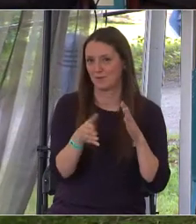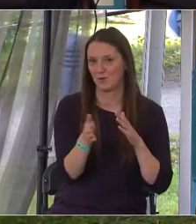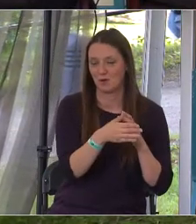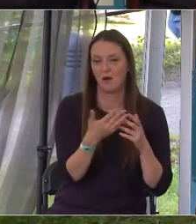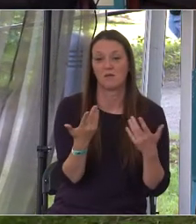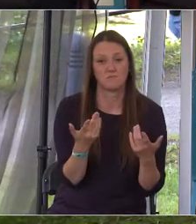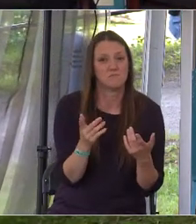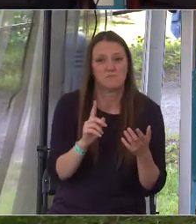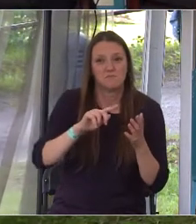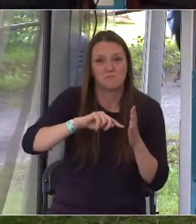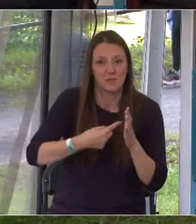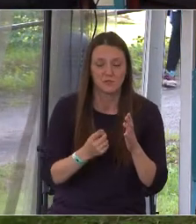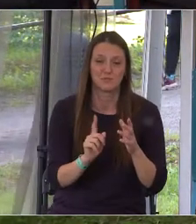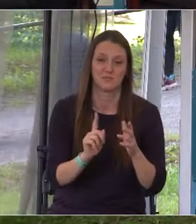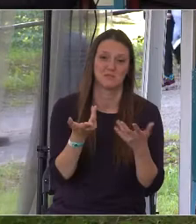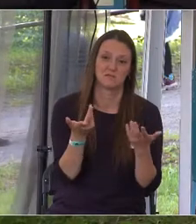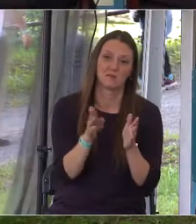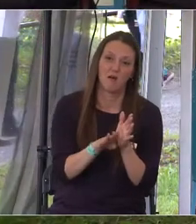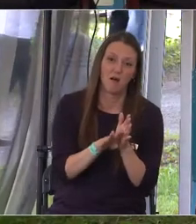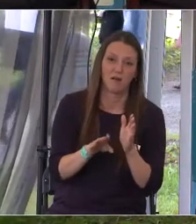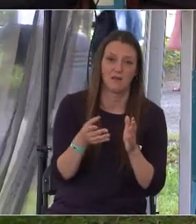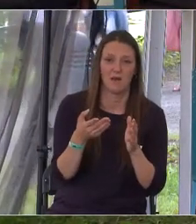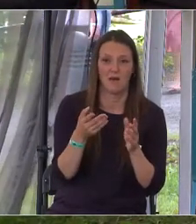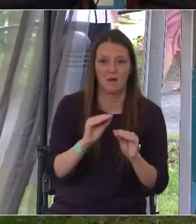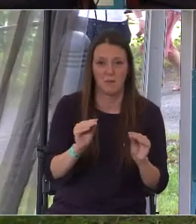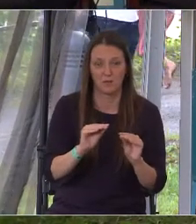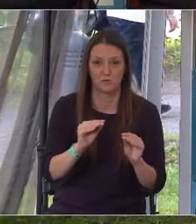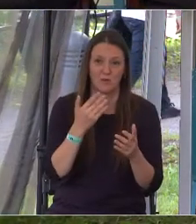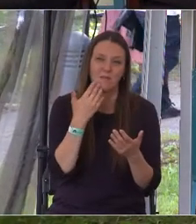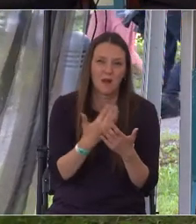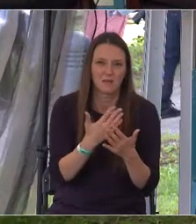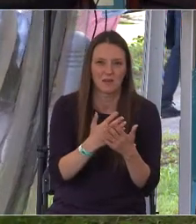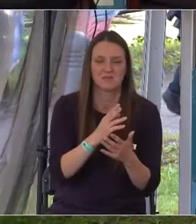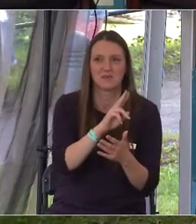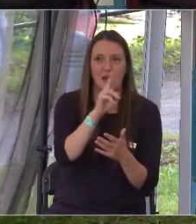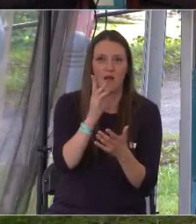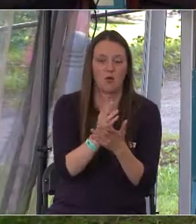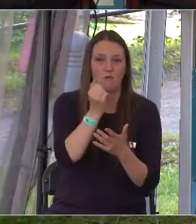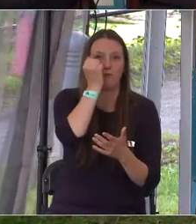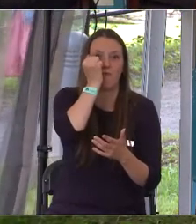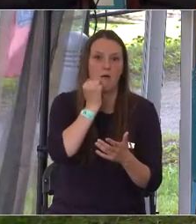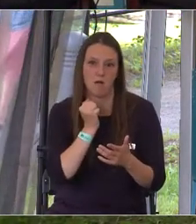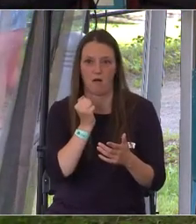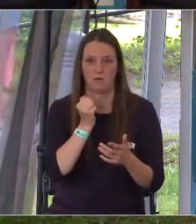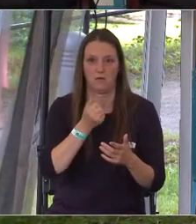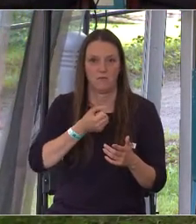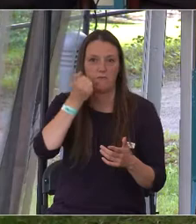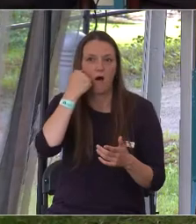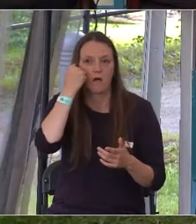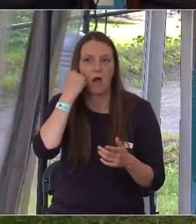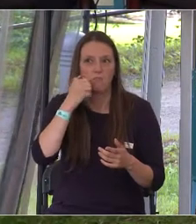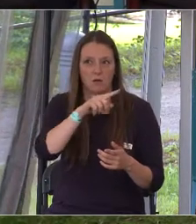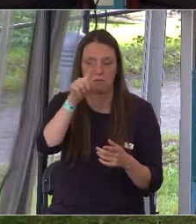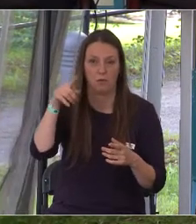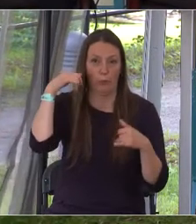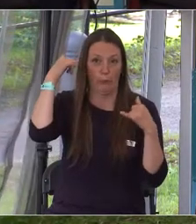traditional teachings. And it's like that, especially with her older parents. So I can say, to who it does affect it,